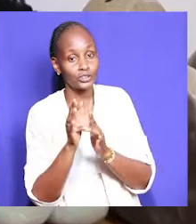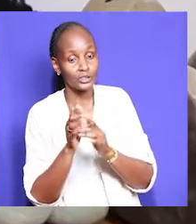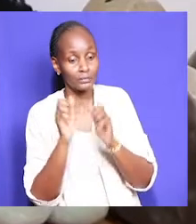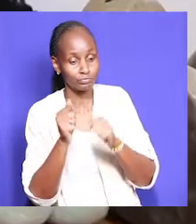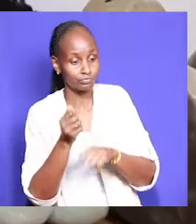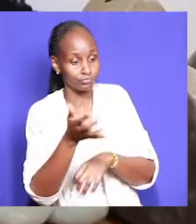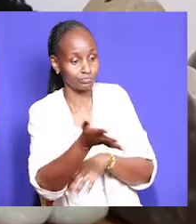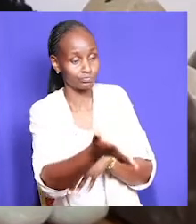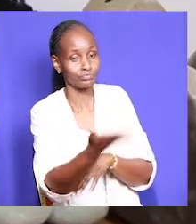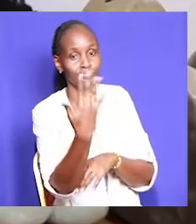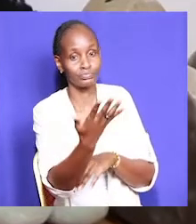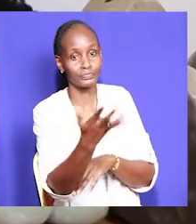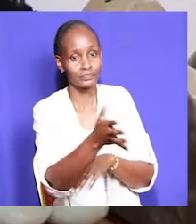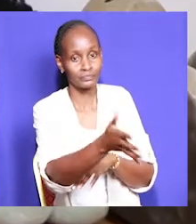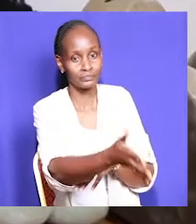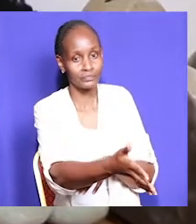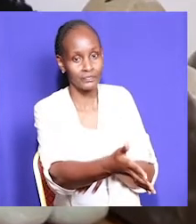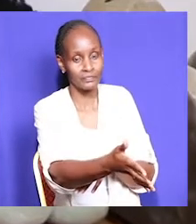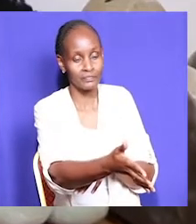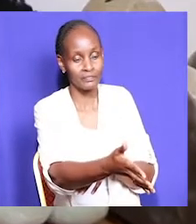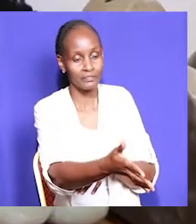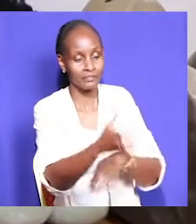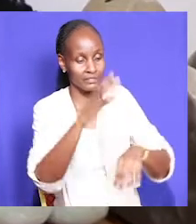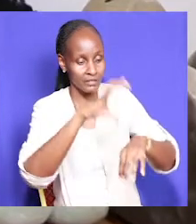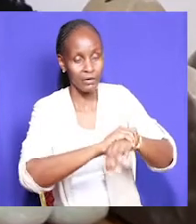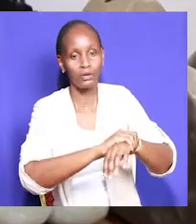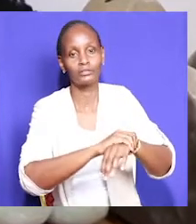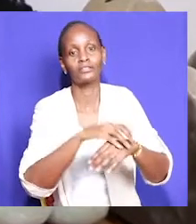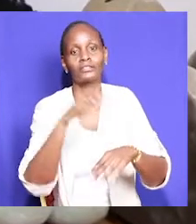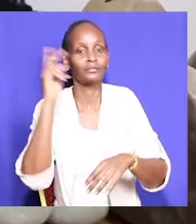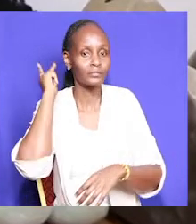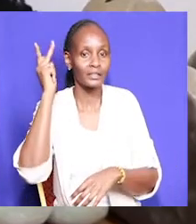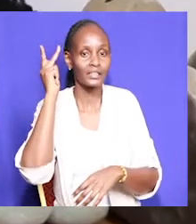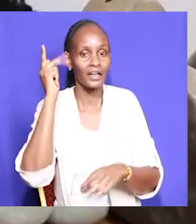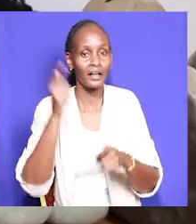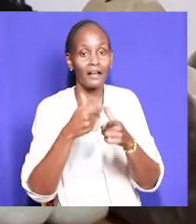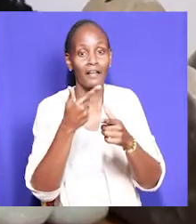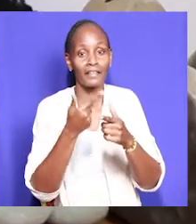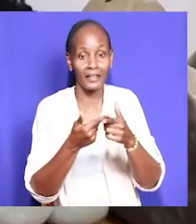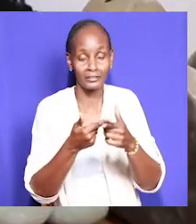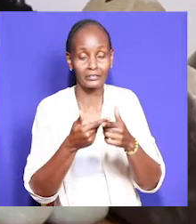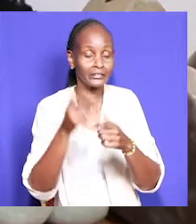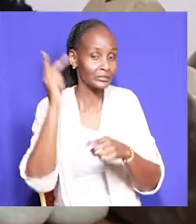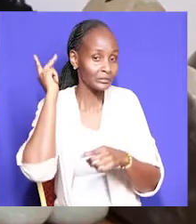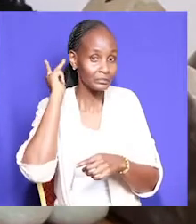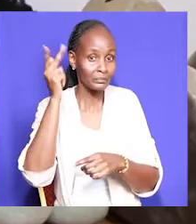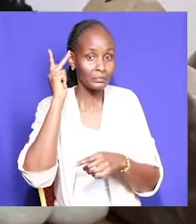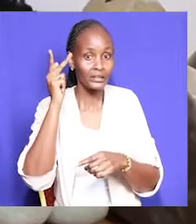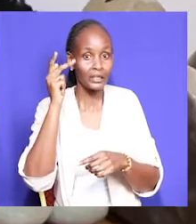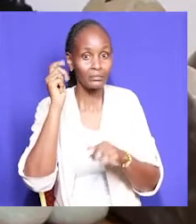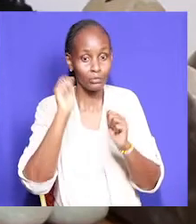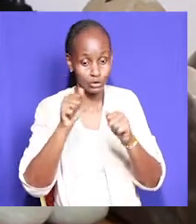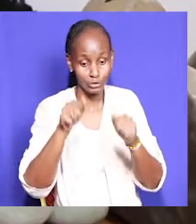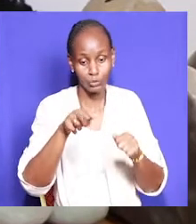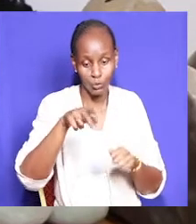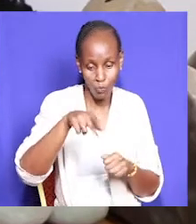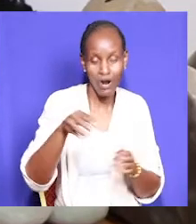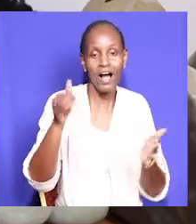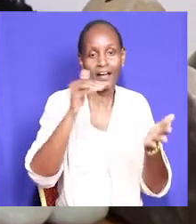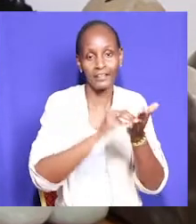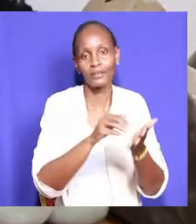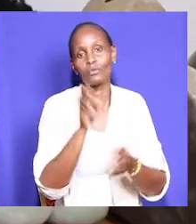unto Peter and grabbed Peter's hand. And Peter came up. And Peter again started walking on